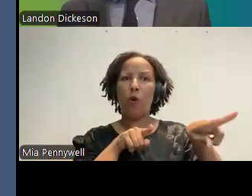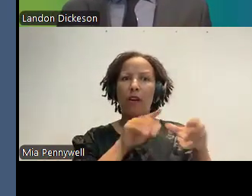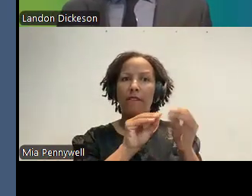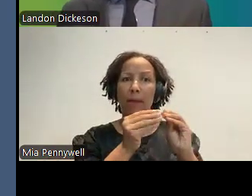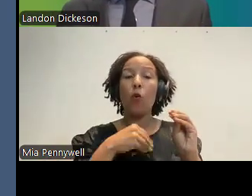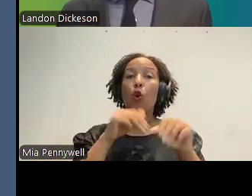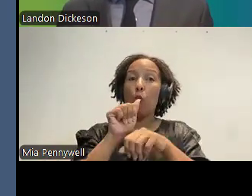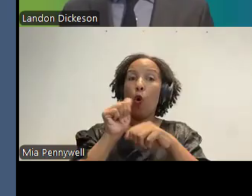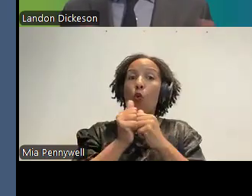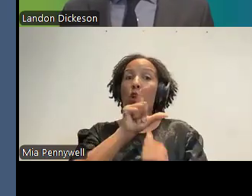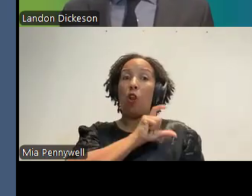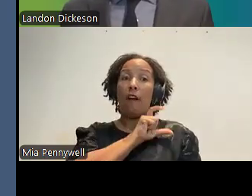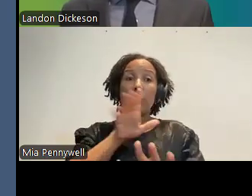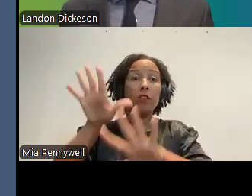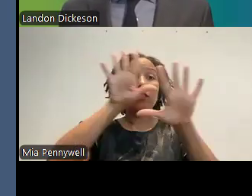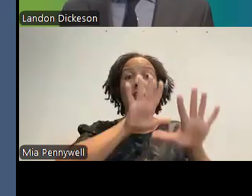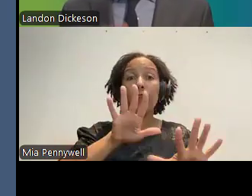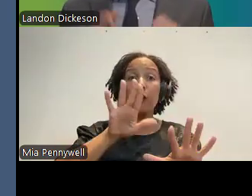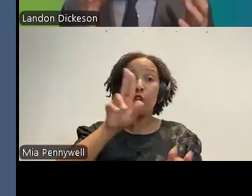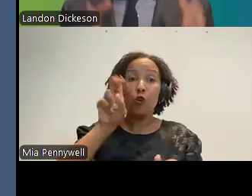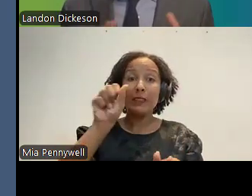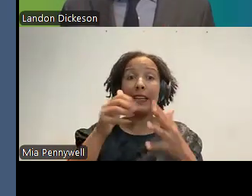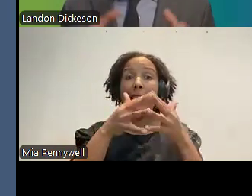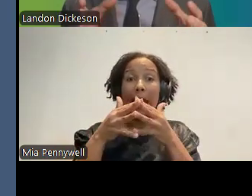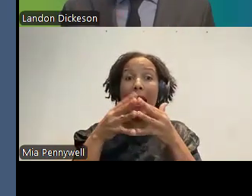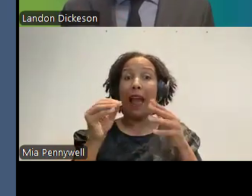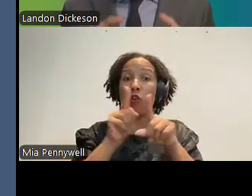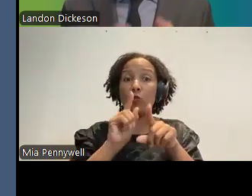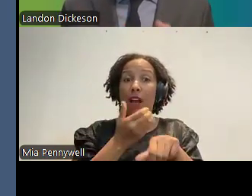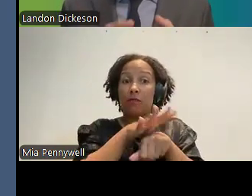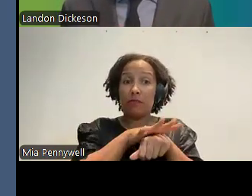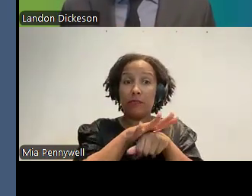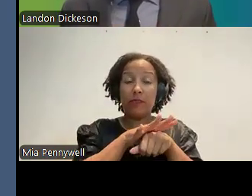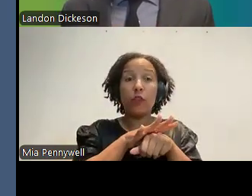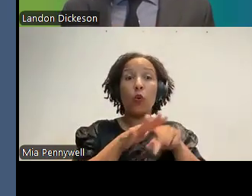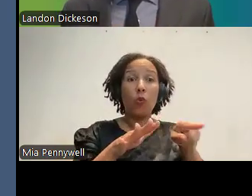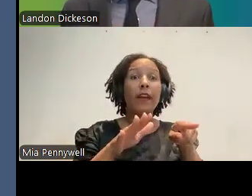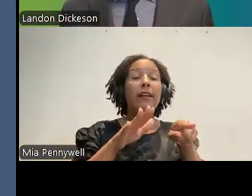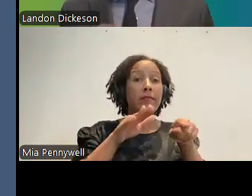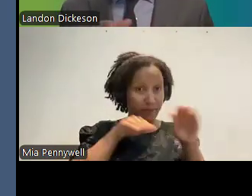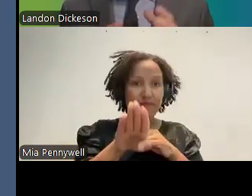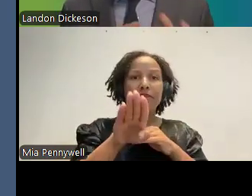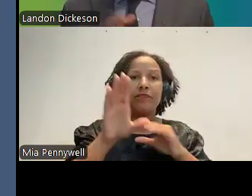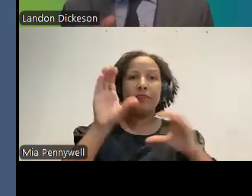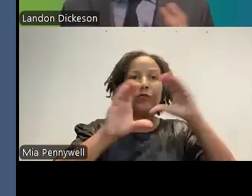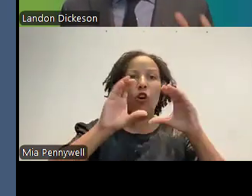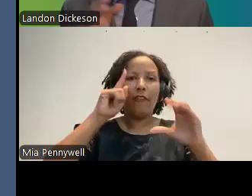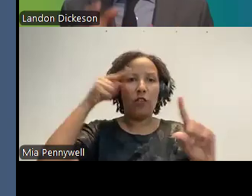the country and in our local area. When they do stings specifically looking for male victims, they're finding